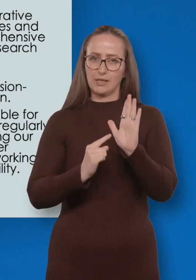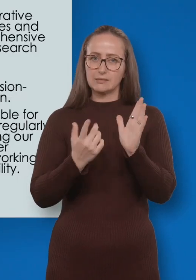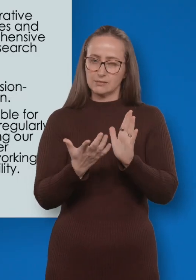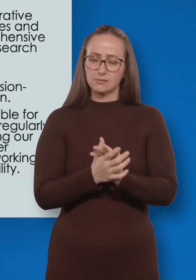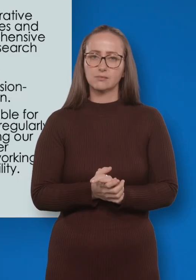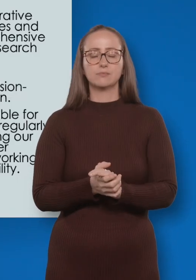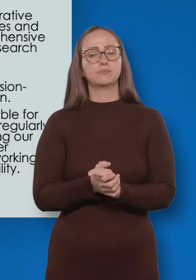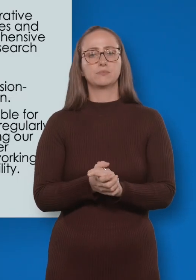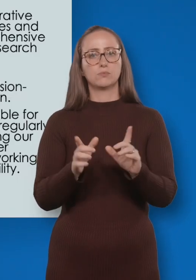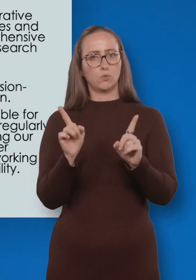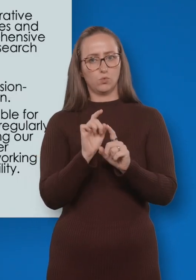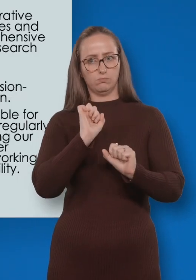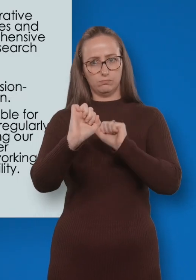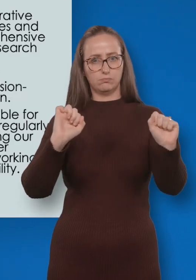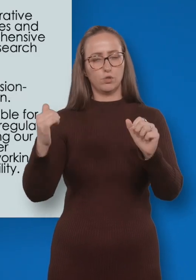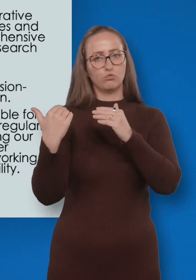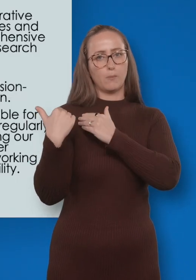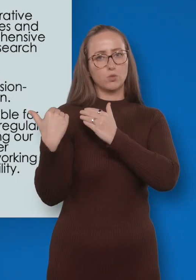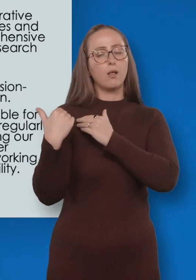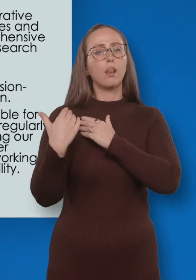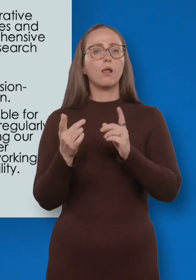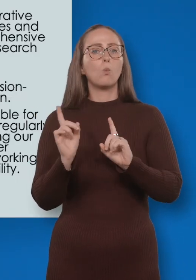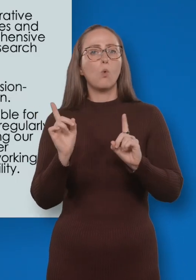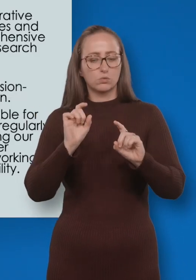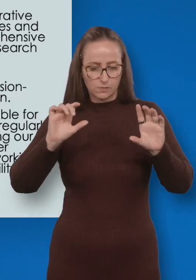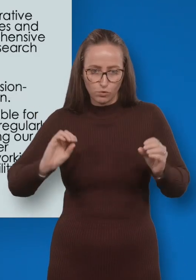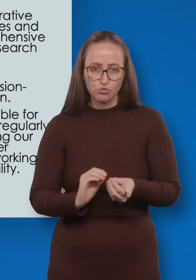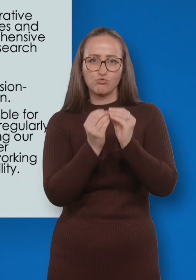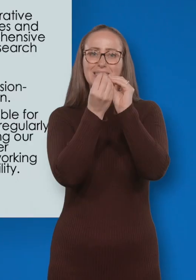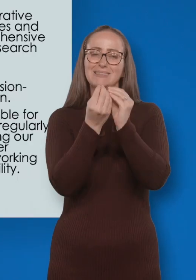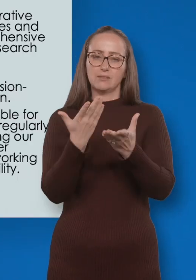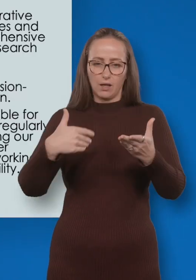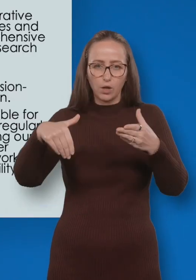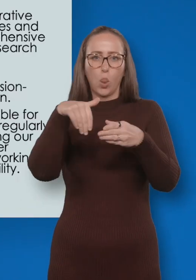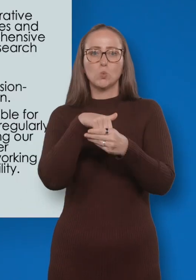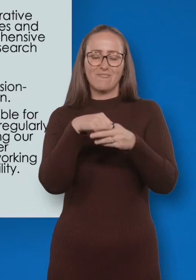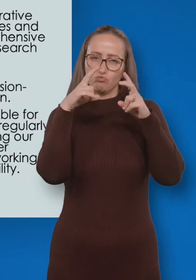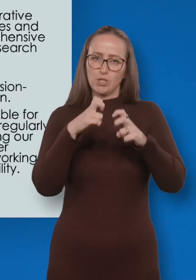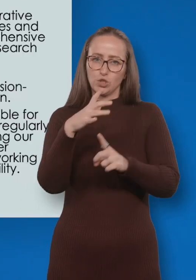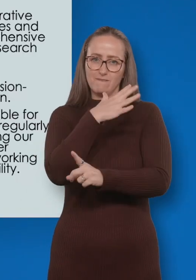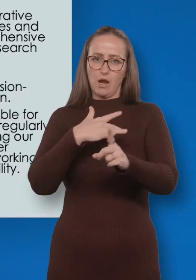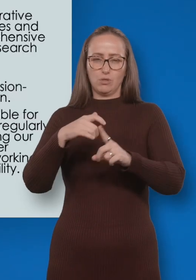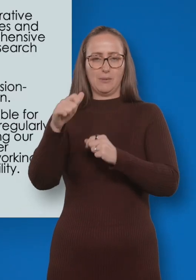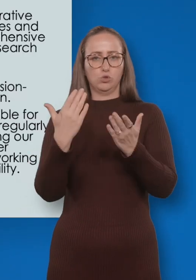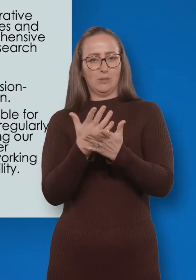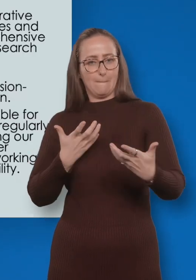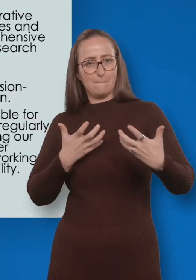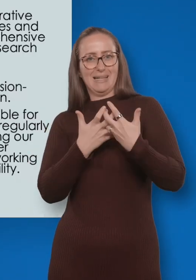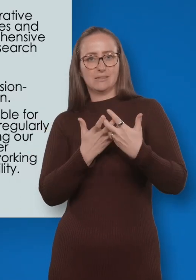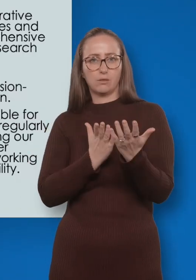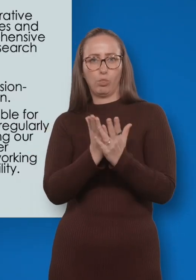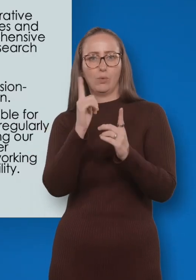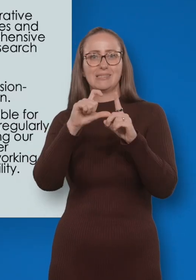and to take responsibility for fostering an inclusive research environment and embedding EDI in everything that we